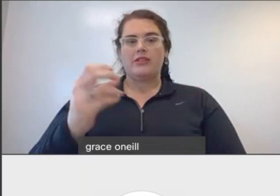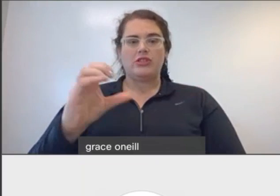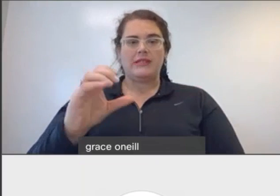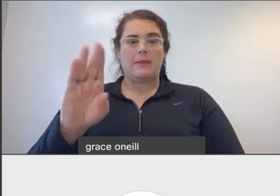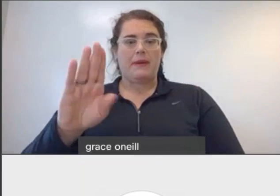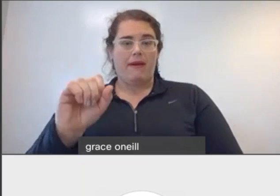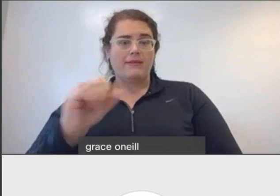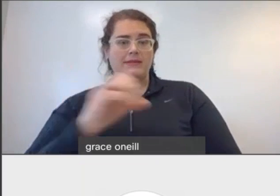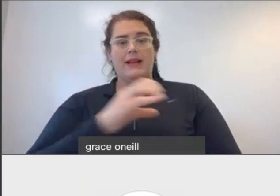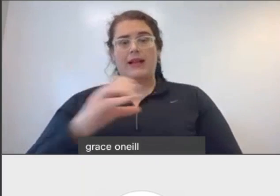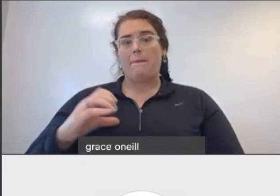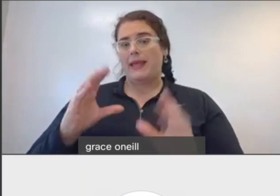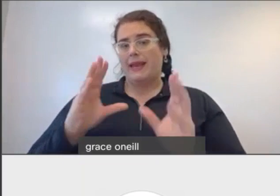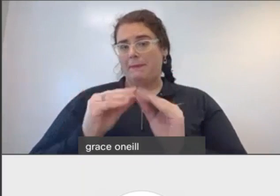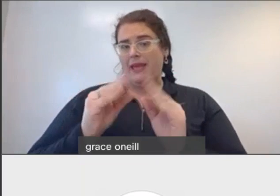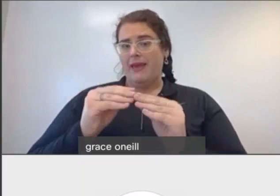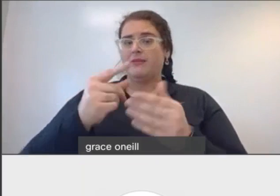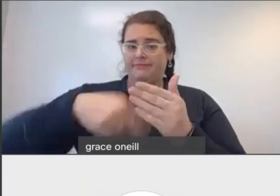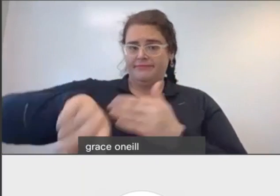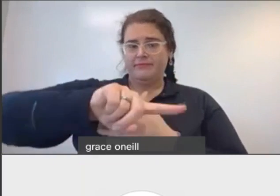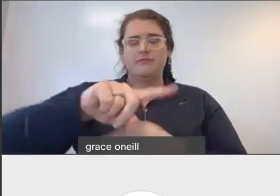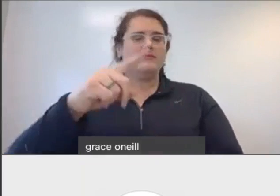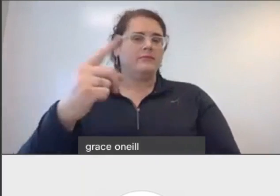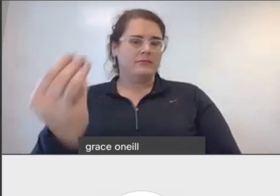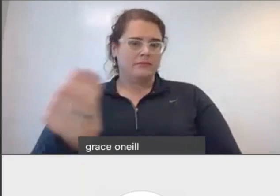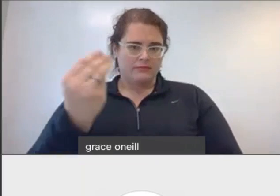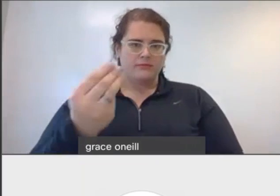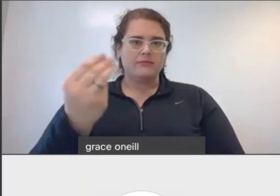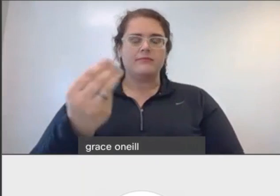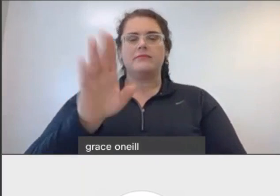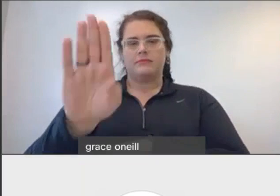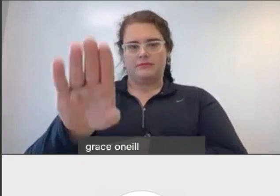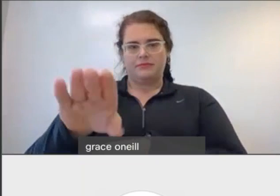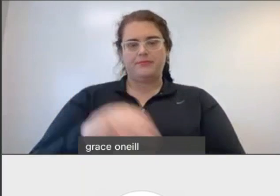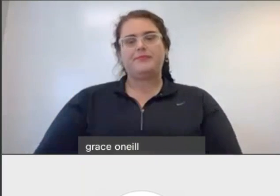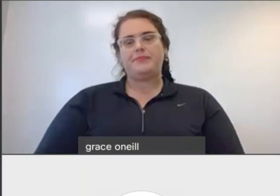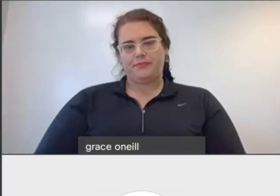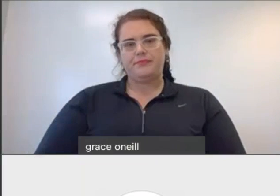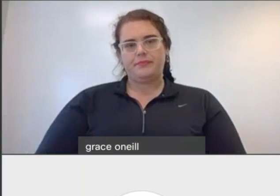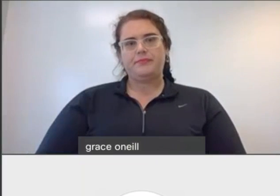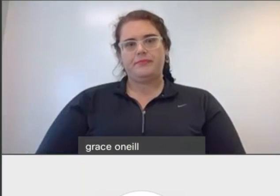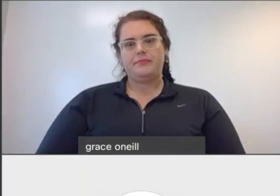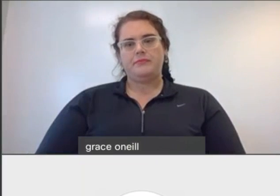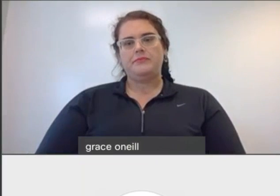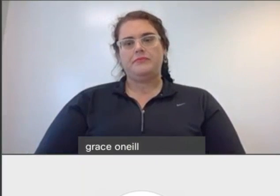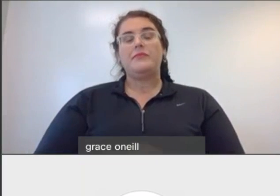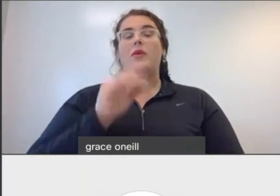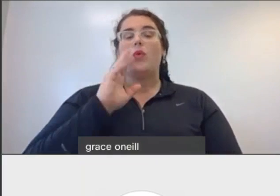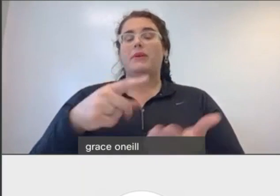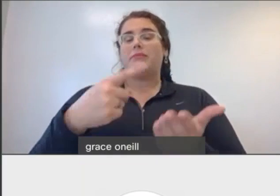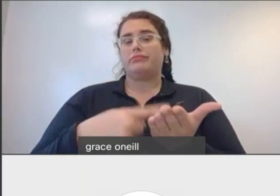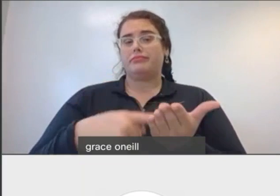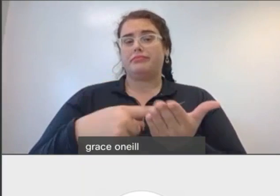committee meeting, and they will be talking at that meeting primarily about self-direction.